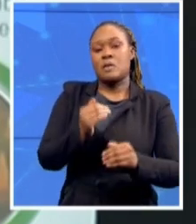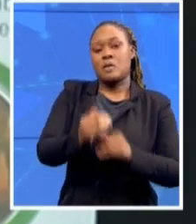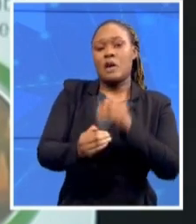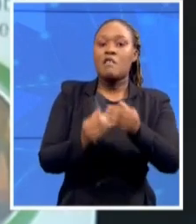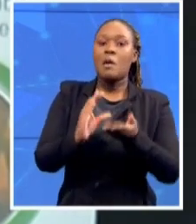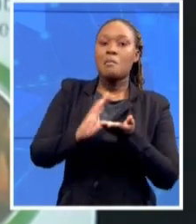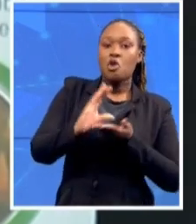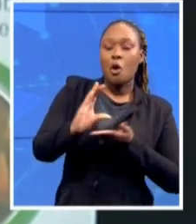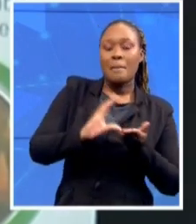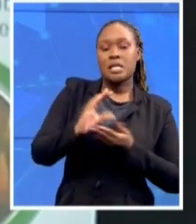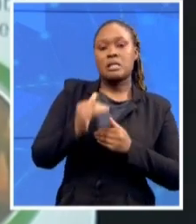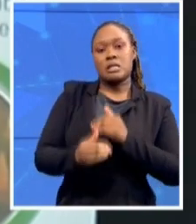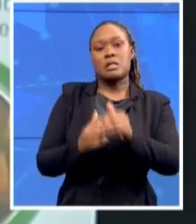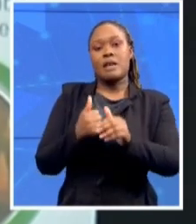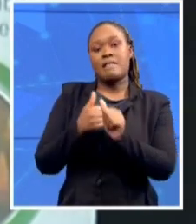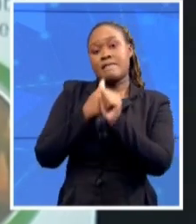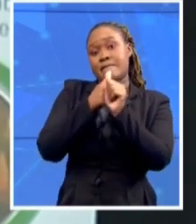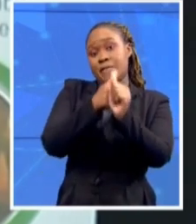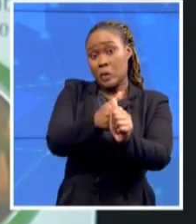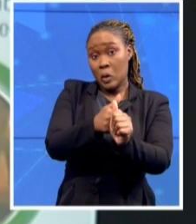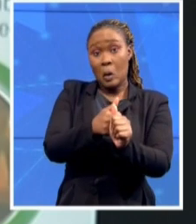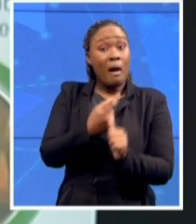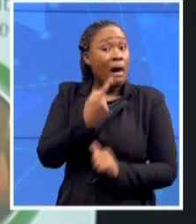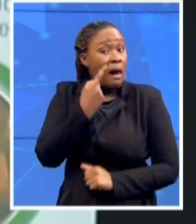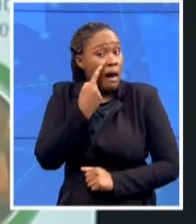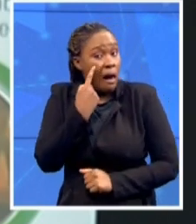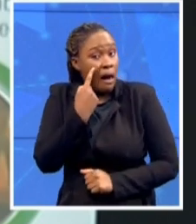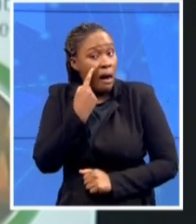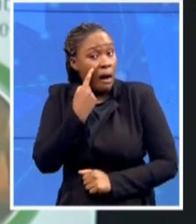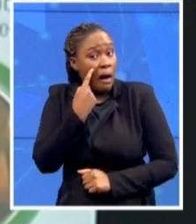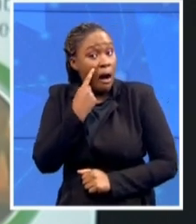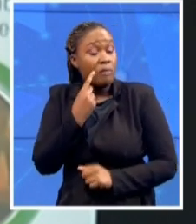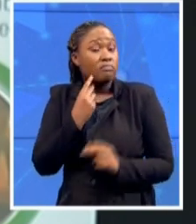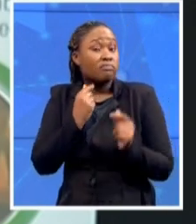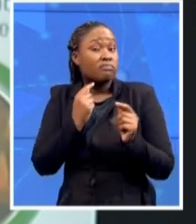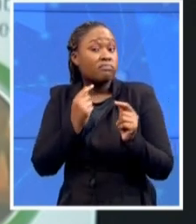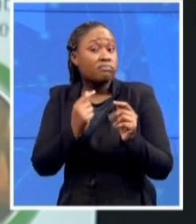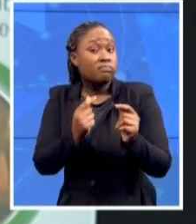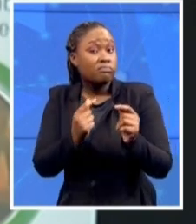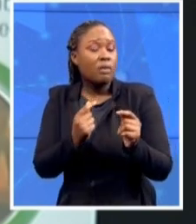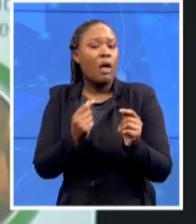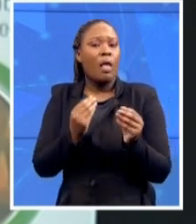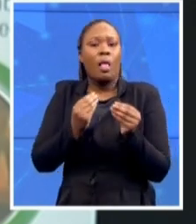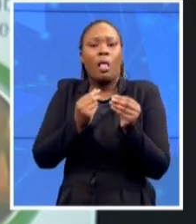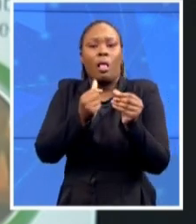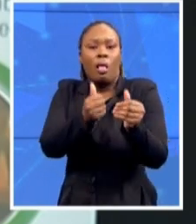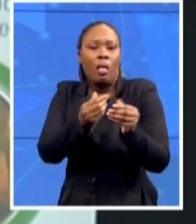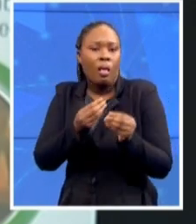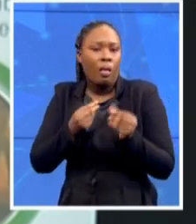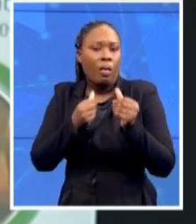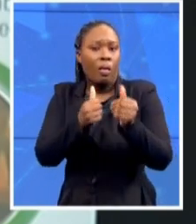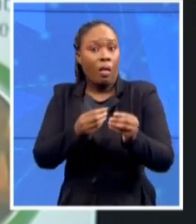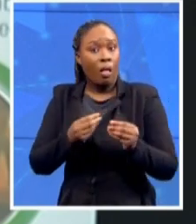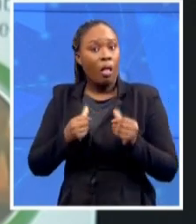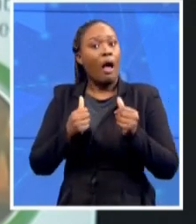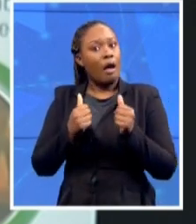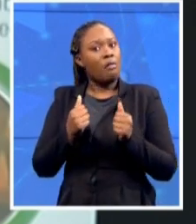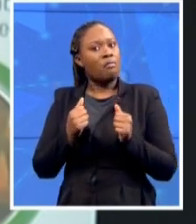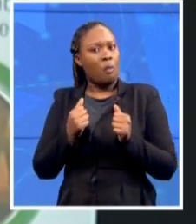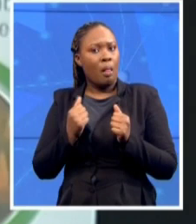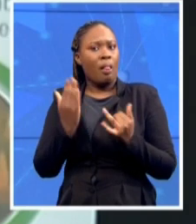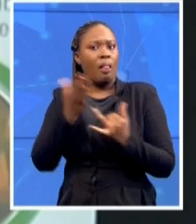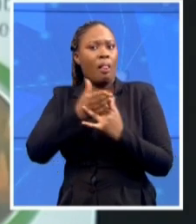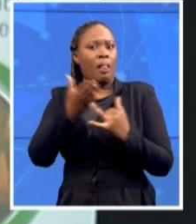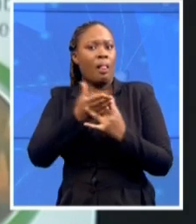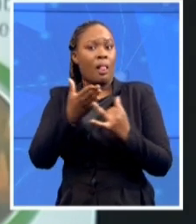is as efficient and smooth and facilitative and enabling as you have promised today and the